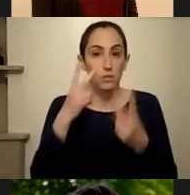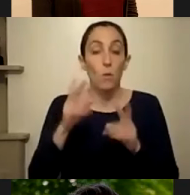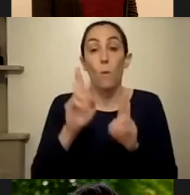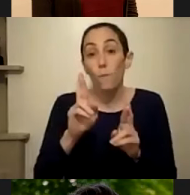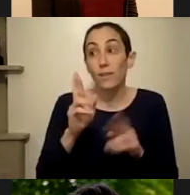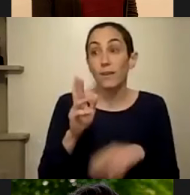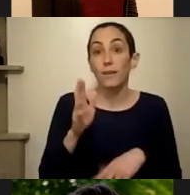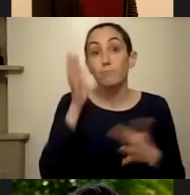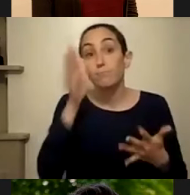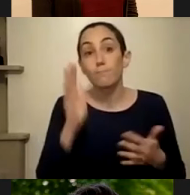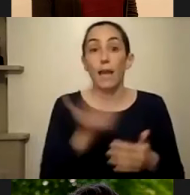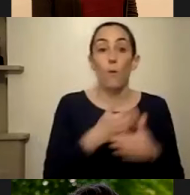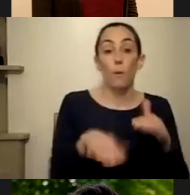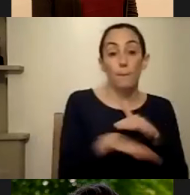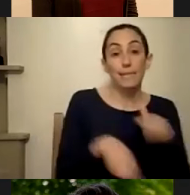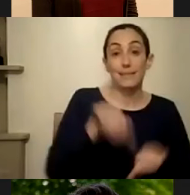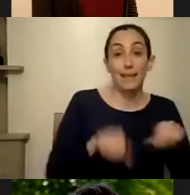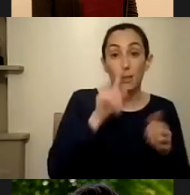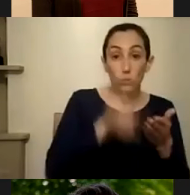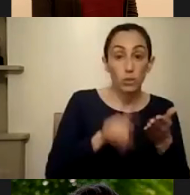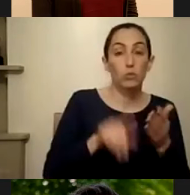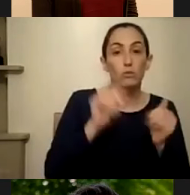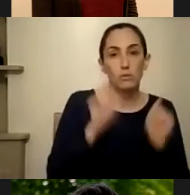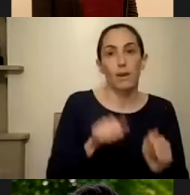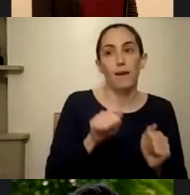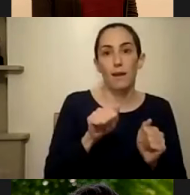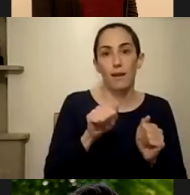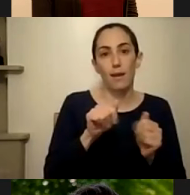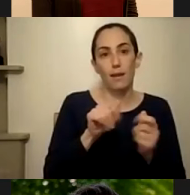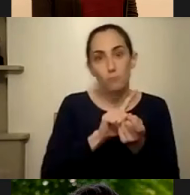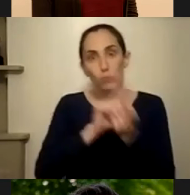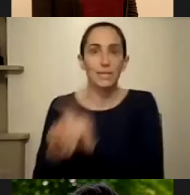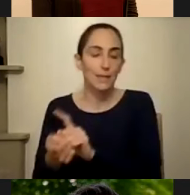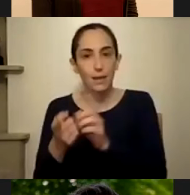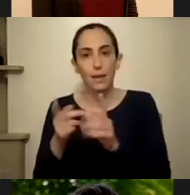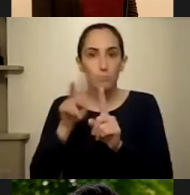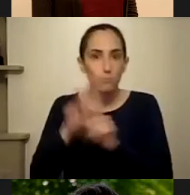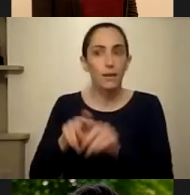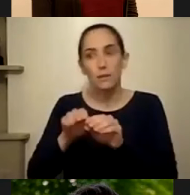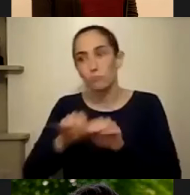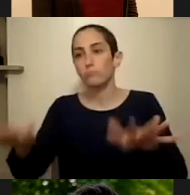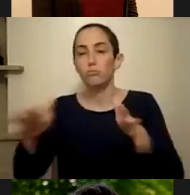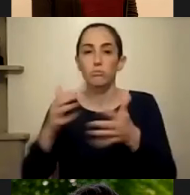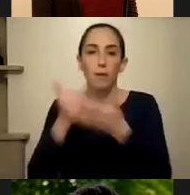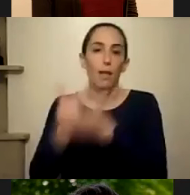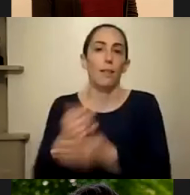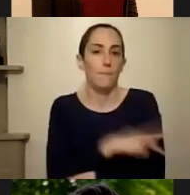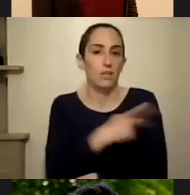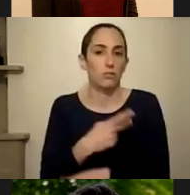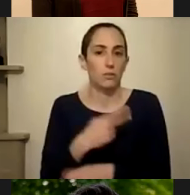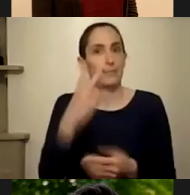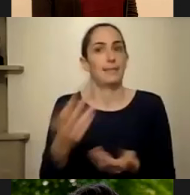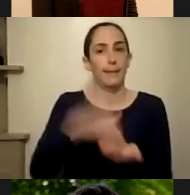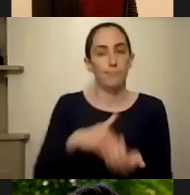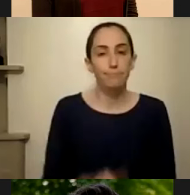translated to help people protect the vision, restore vision for human patients. With